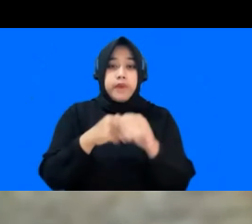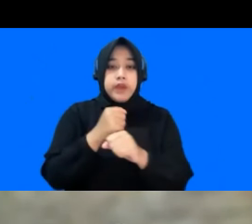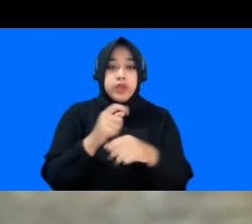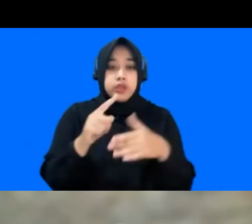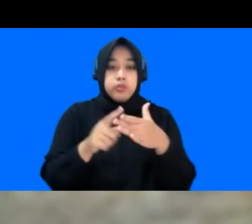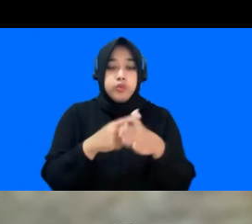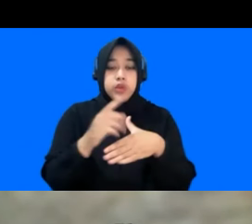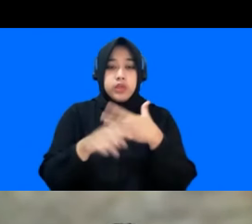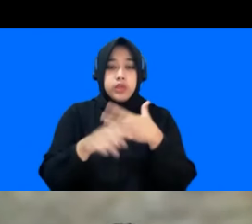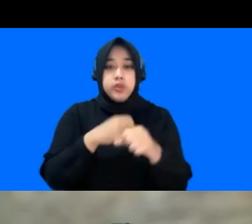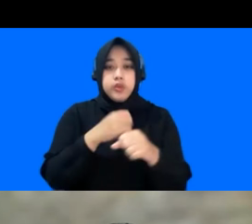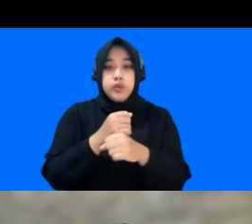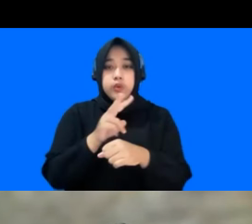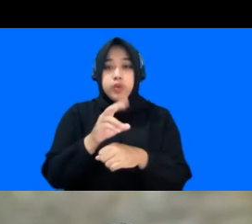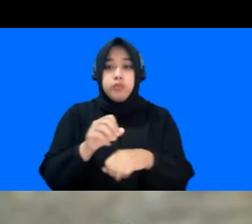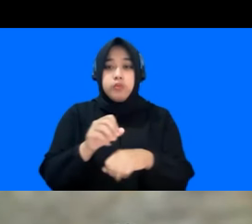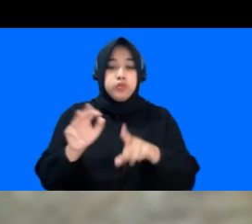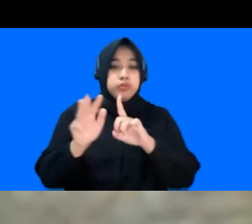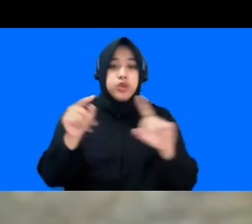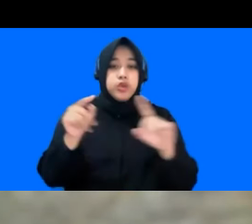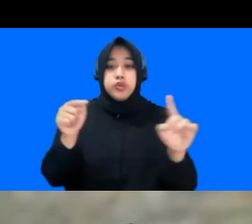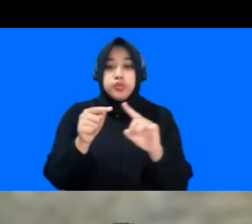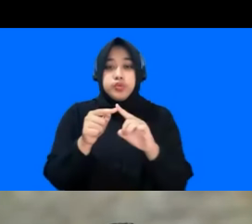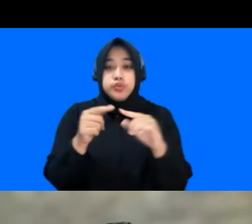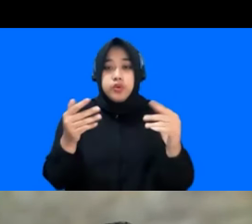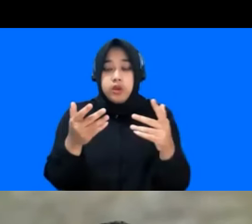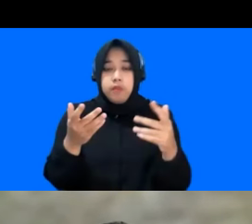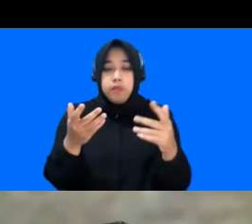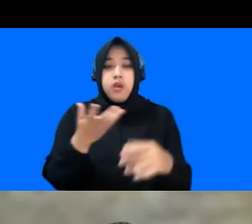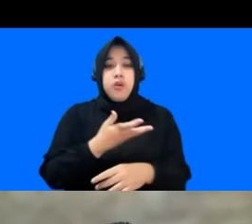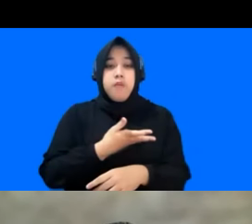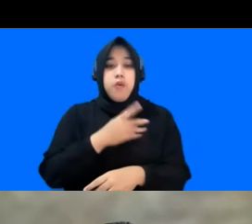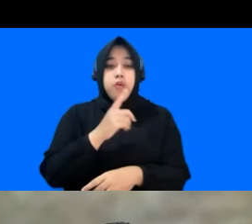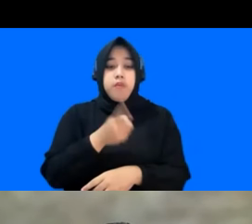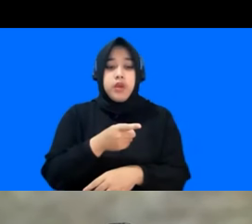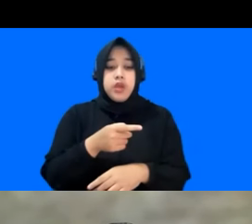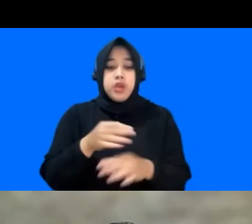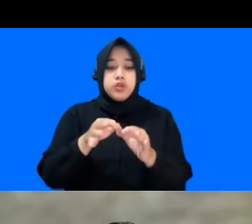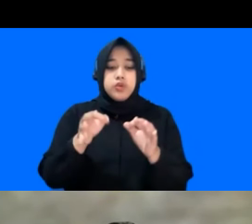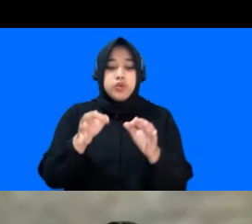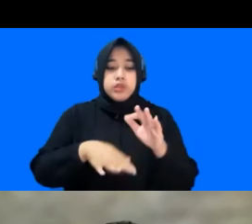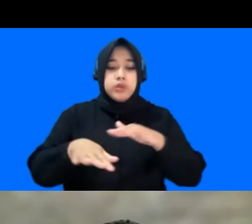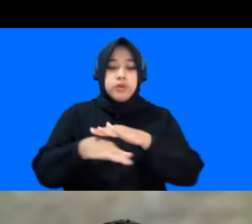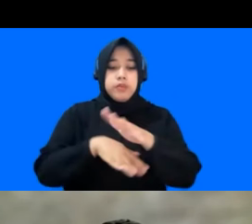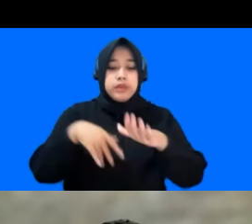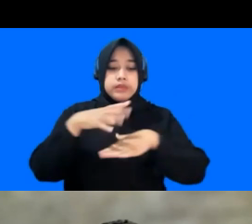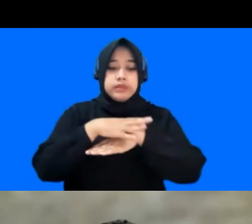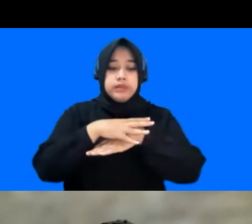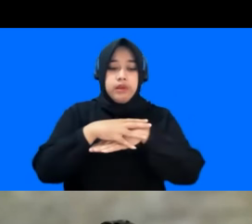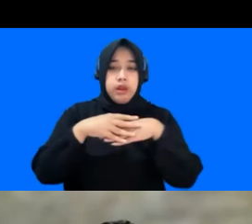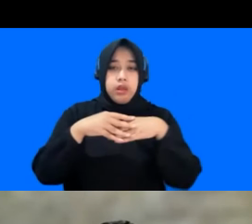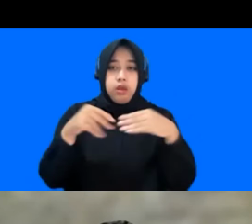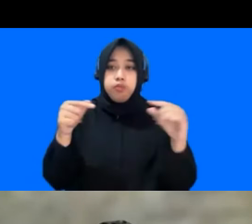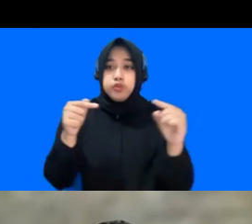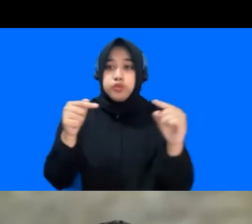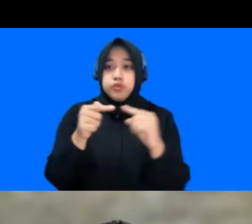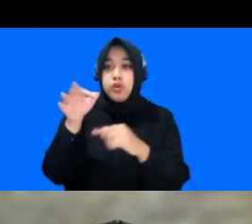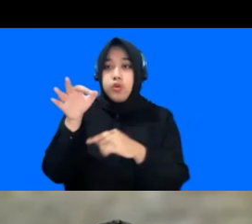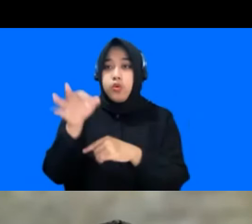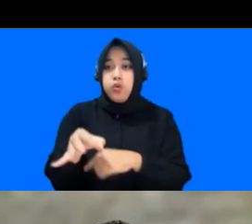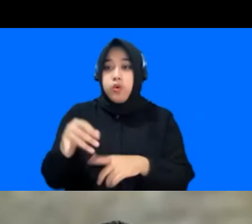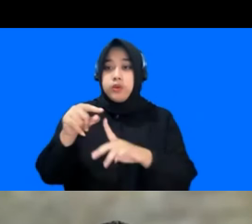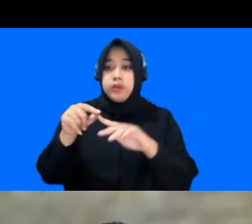2019. The goal is to use nature-based solutions to reduce climate impact in Penang, reducing threats to human life, infrastructure,